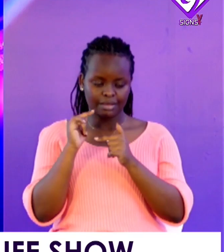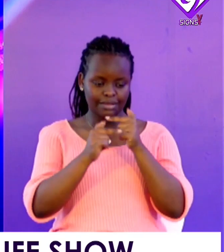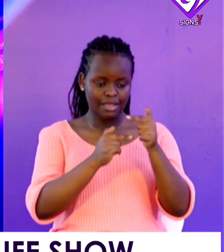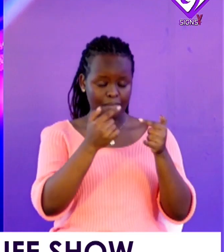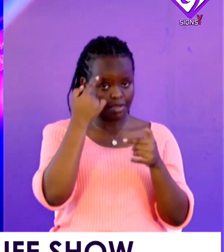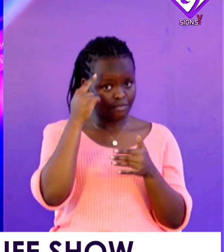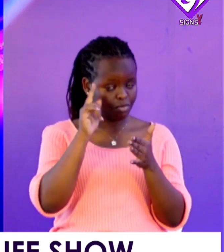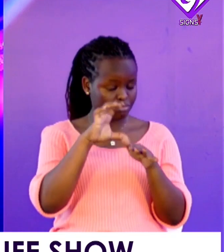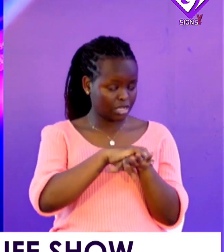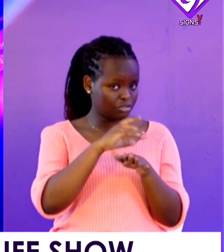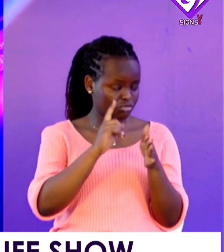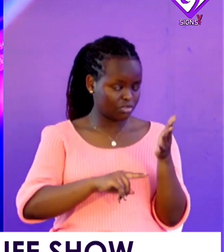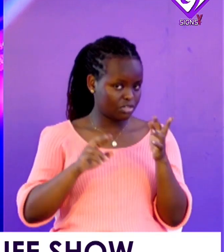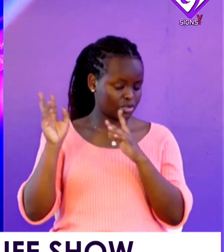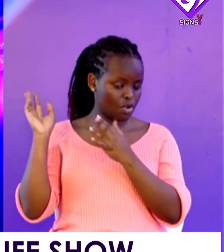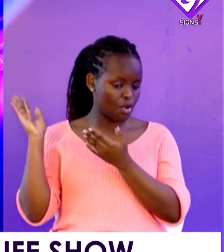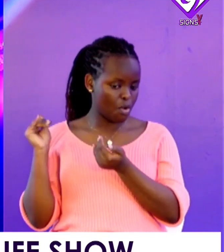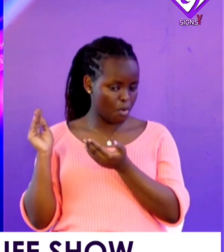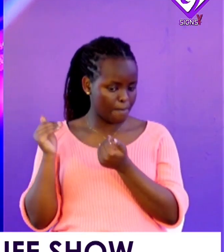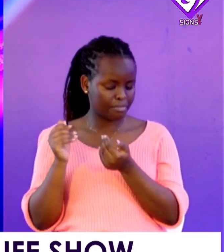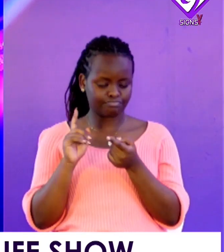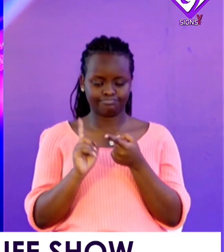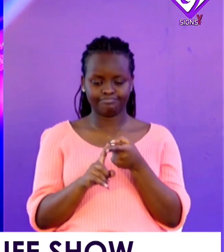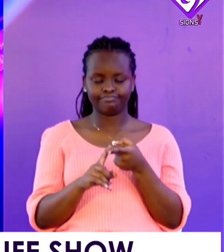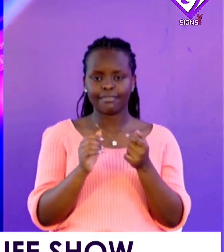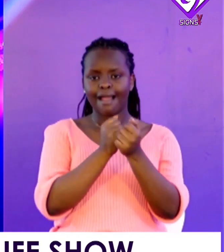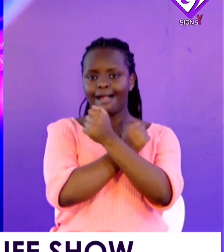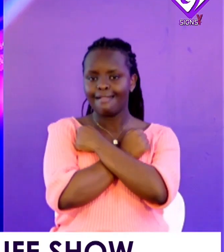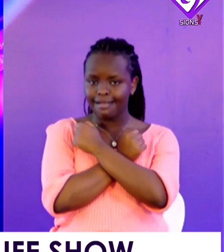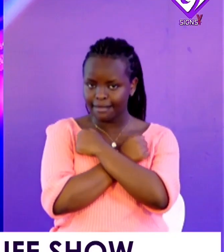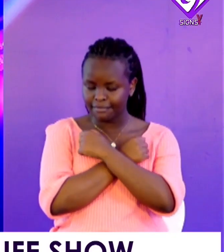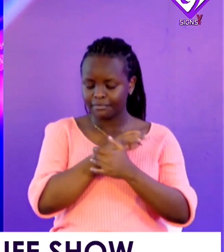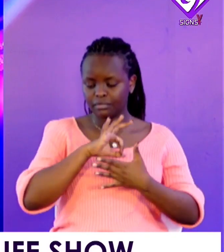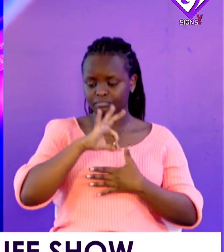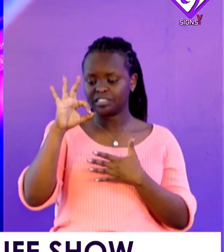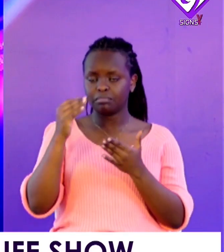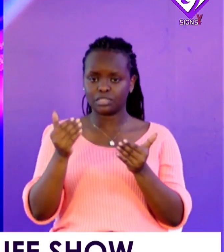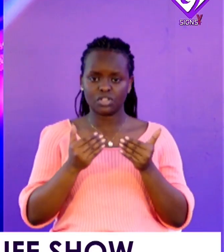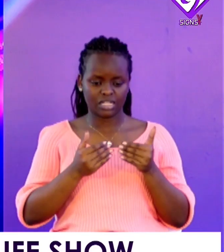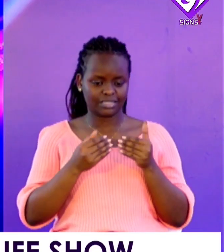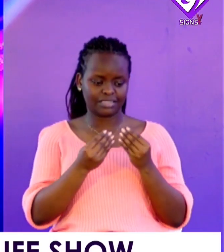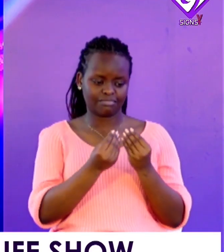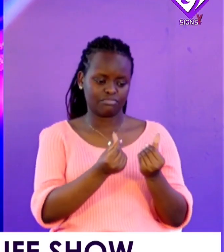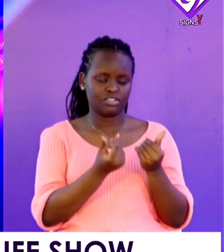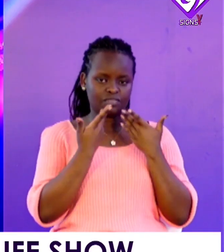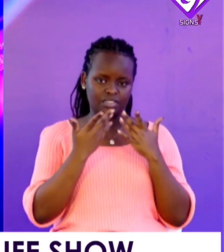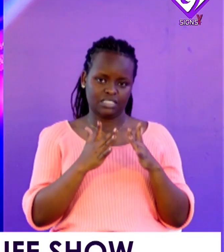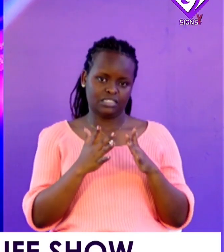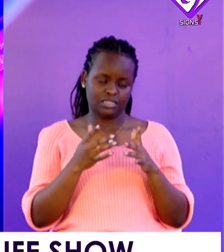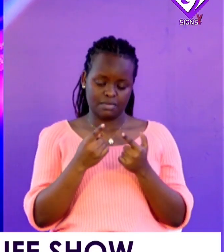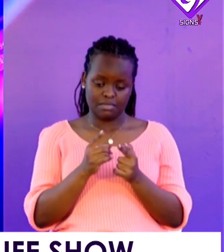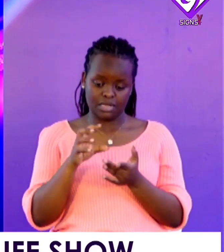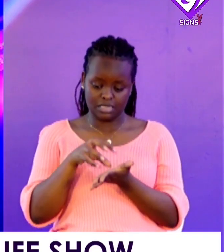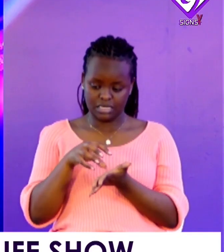be for their spiritual needs to be met. But because it's a setting where there are